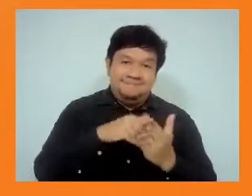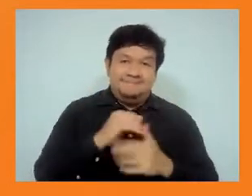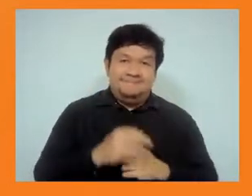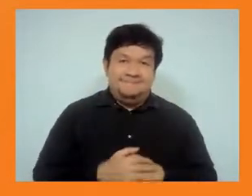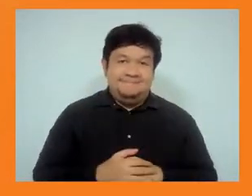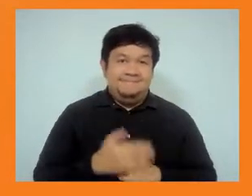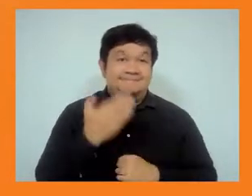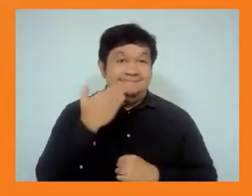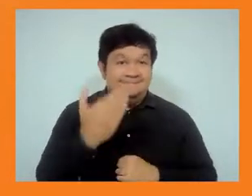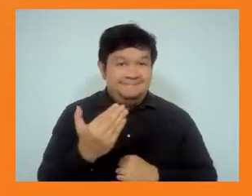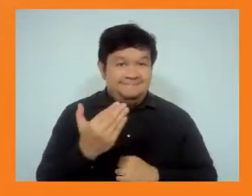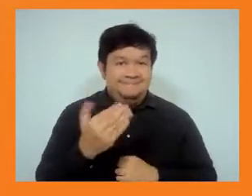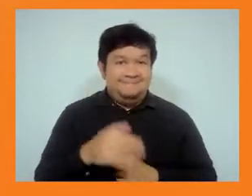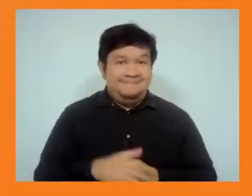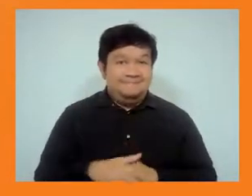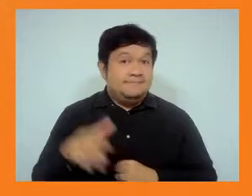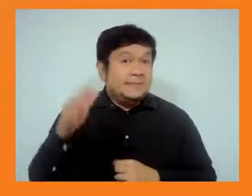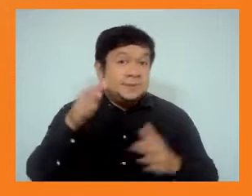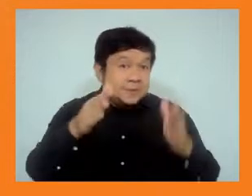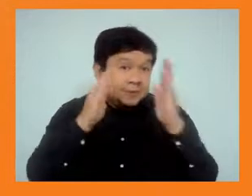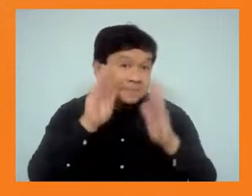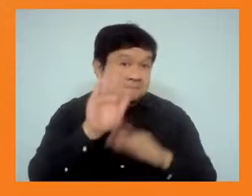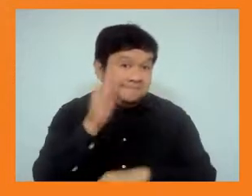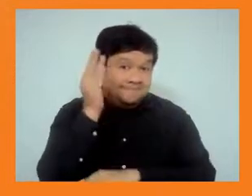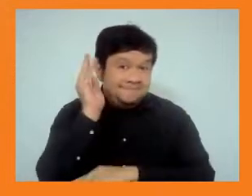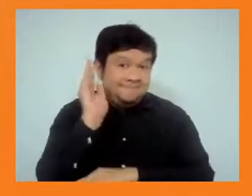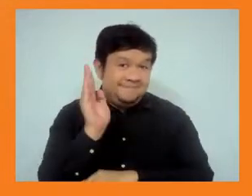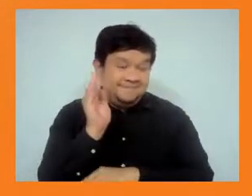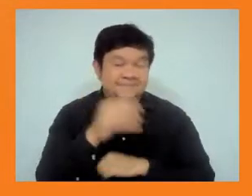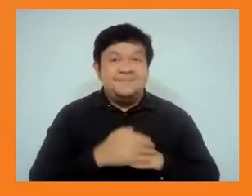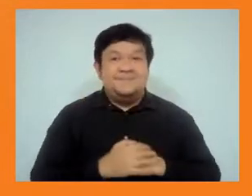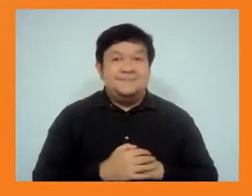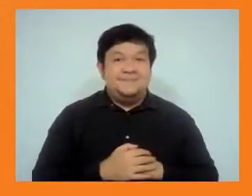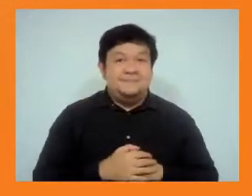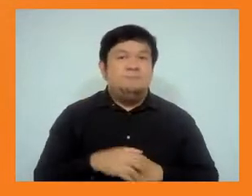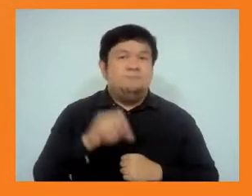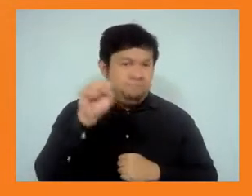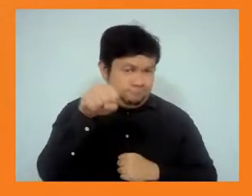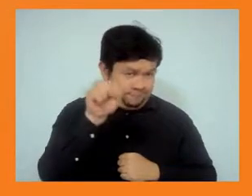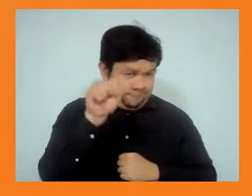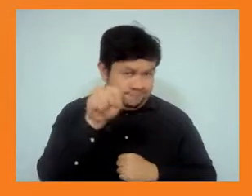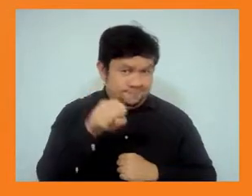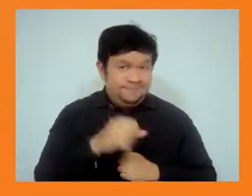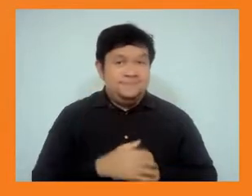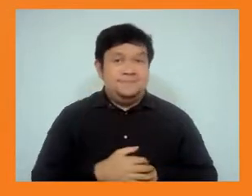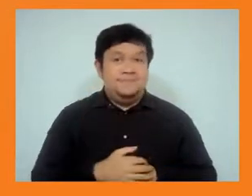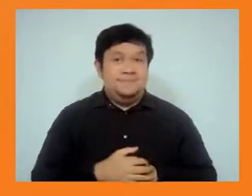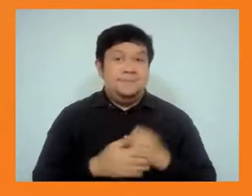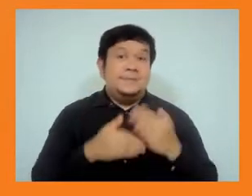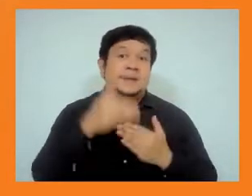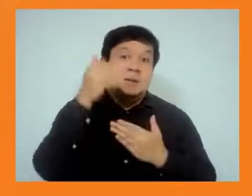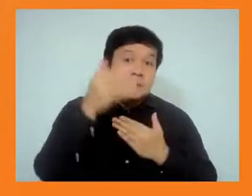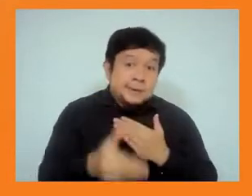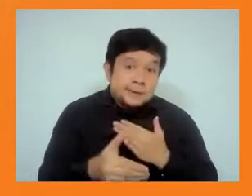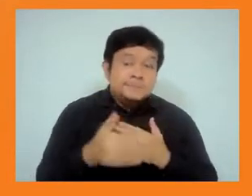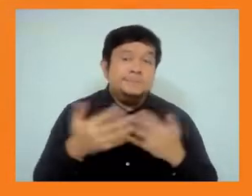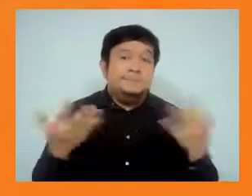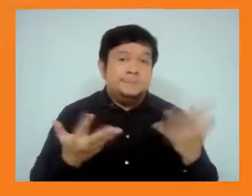standards, as well as focus on safe, fair, and equitable working conditions, and with grievance